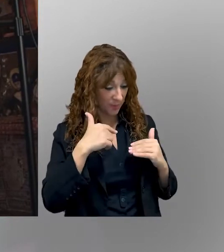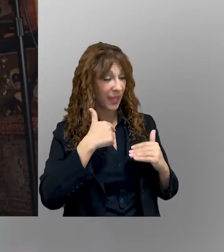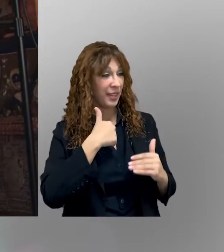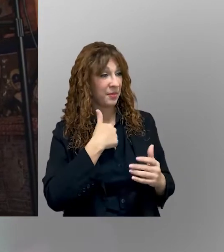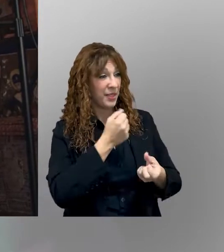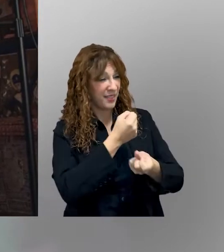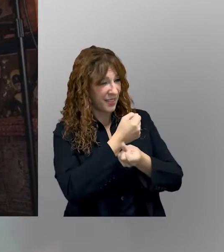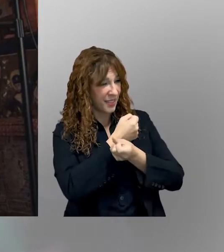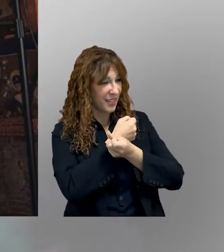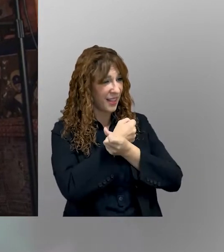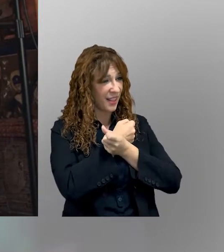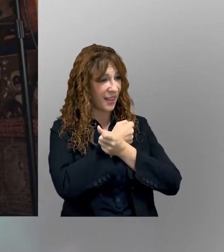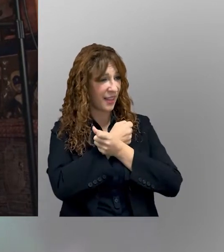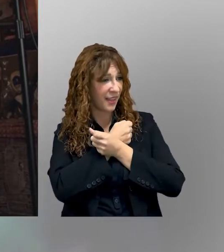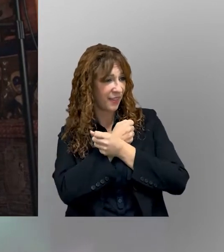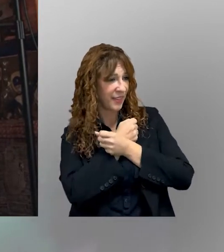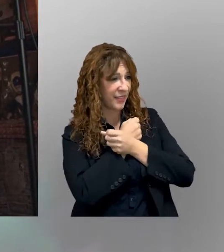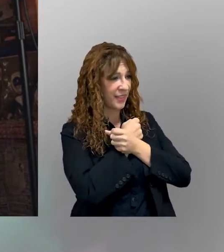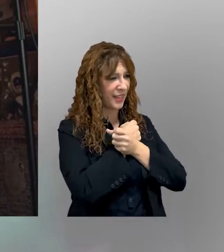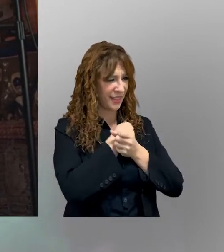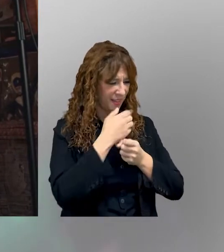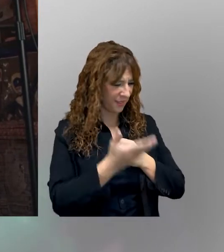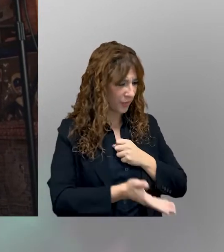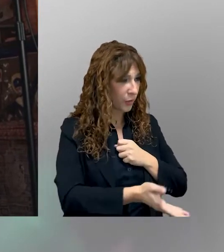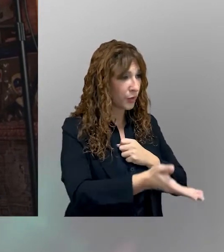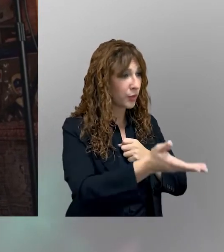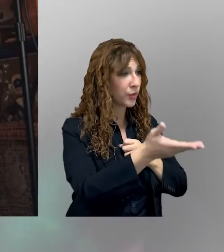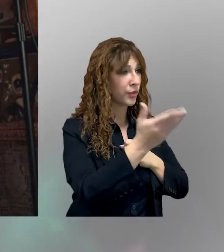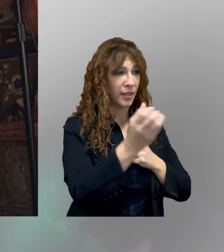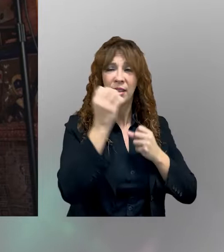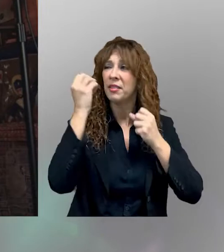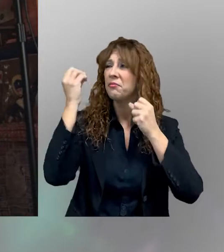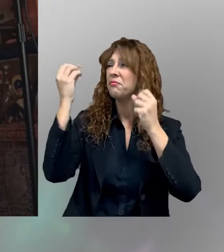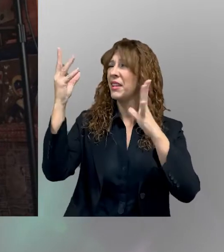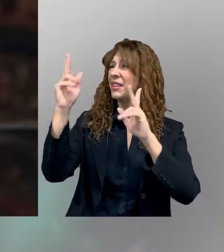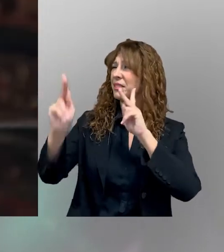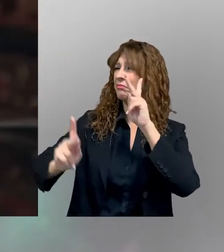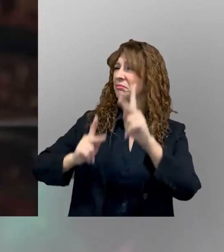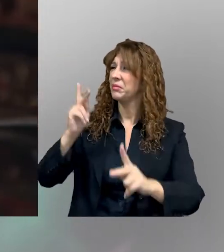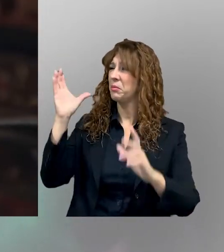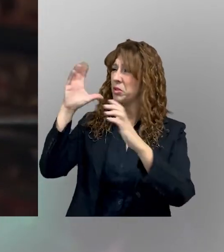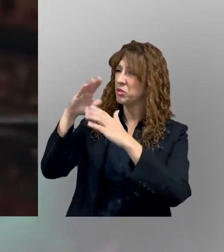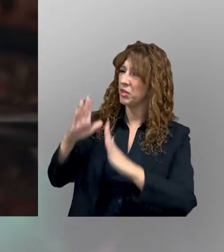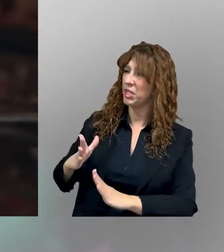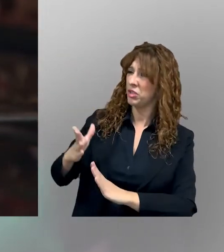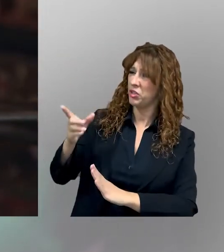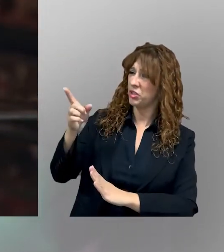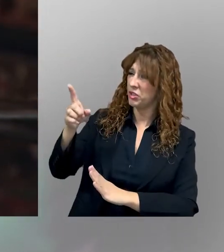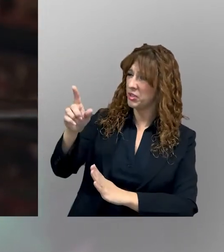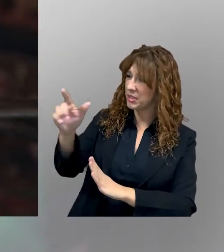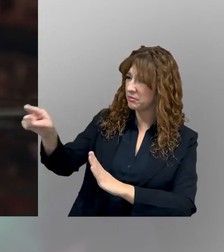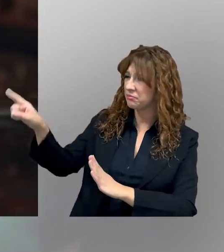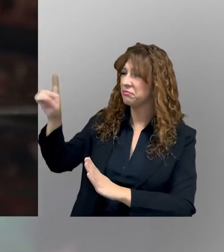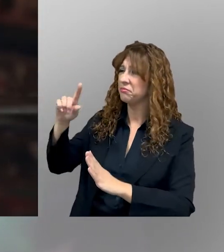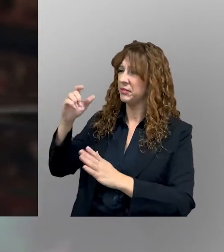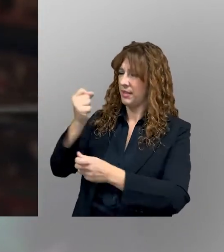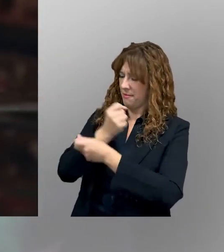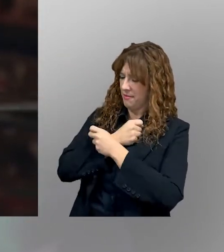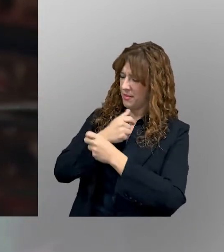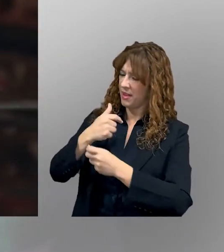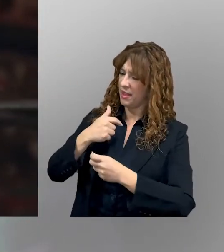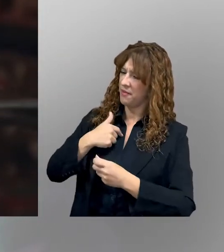Ahora, ¿cómo quieres que te quiera? Si 1000 extraños me